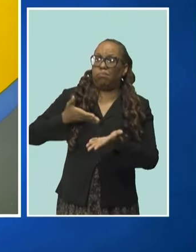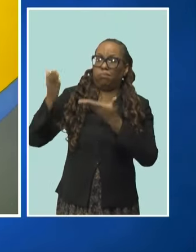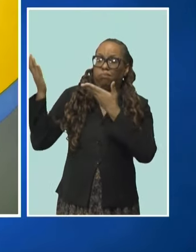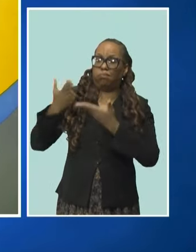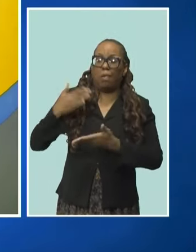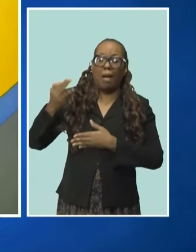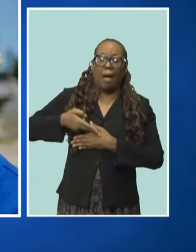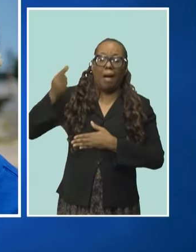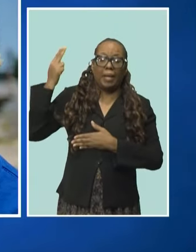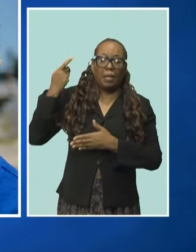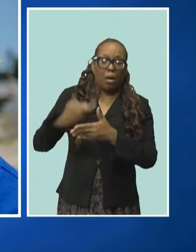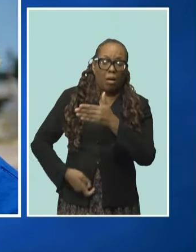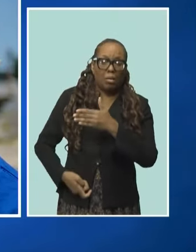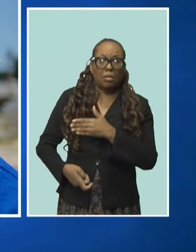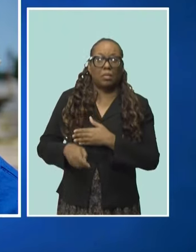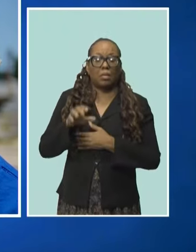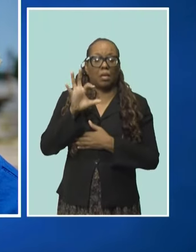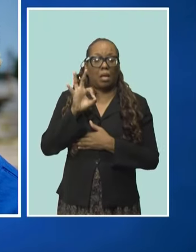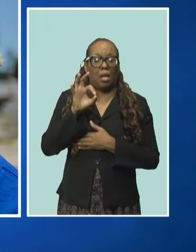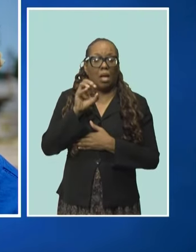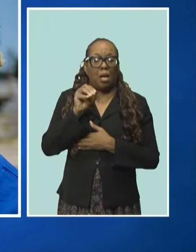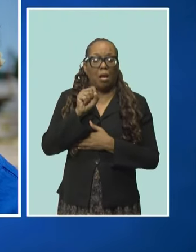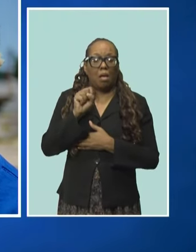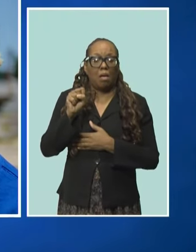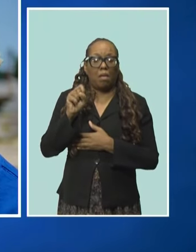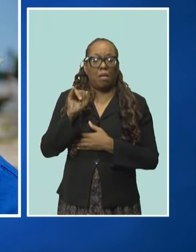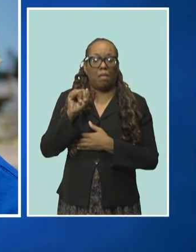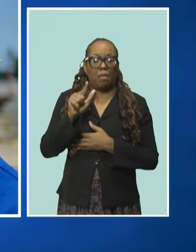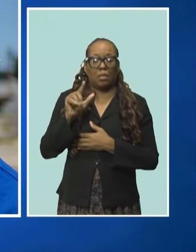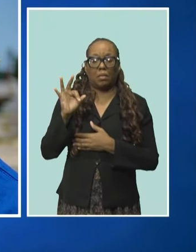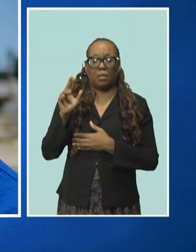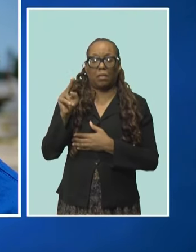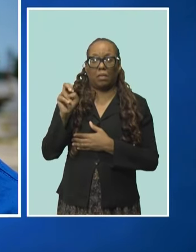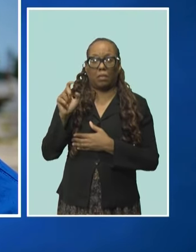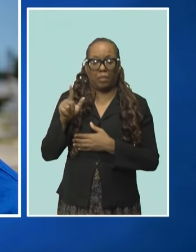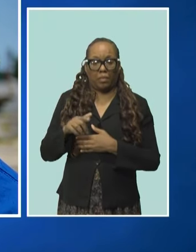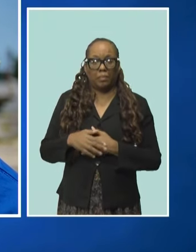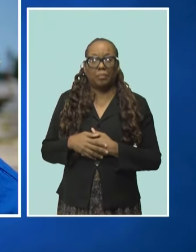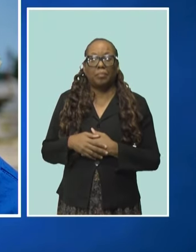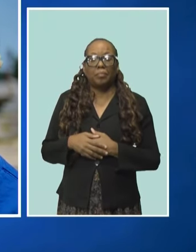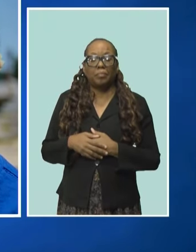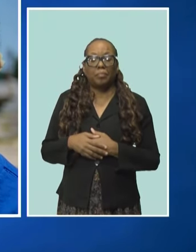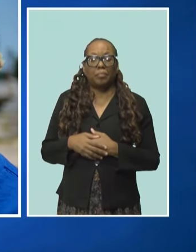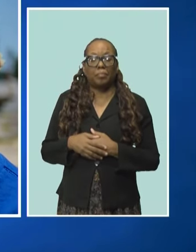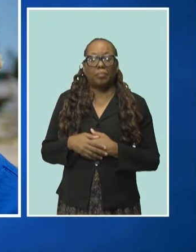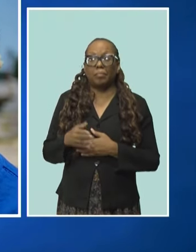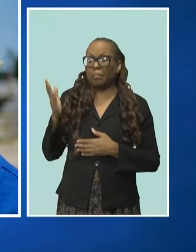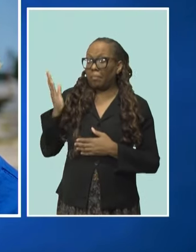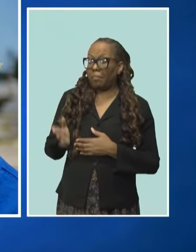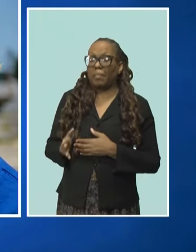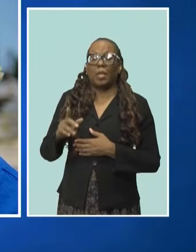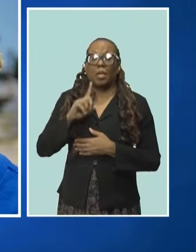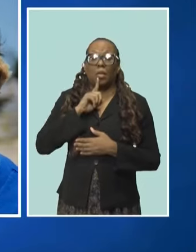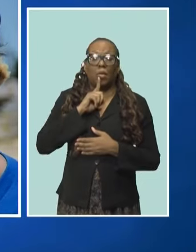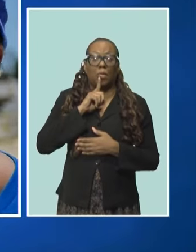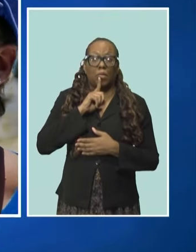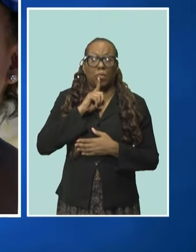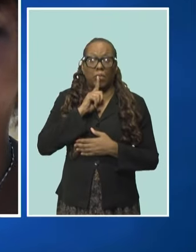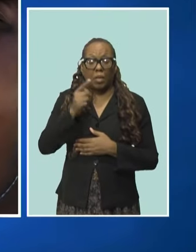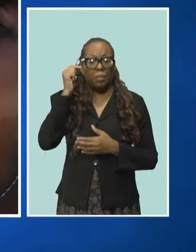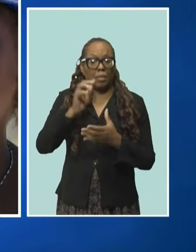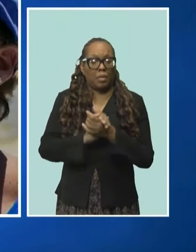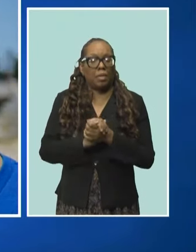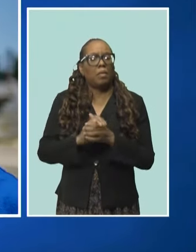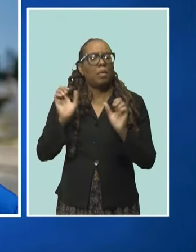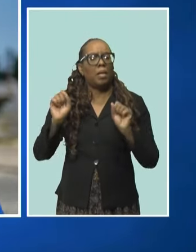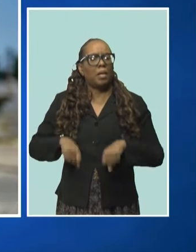fuels. Dr. Henry, a lecturer in renewable energy at UEKFL, is optimistic Barbadians can reap significant benefits from the